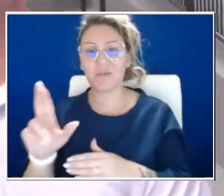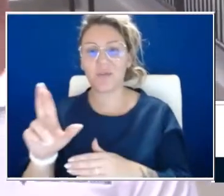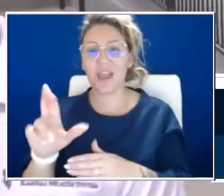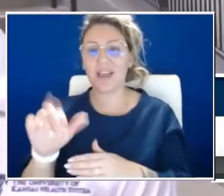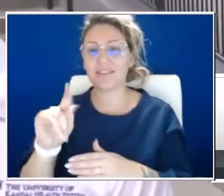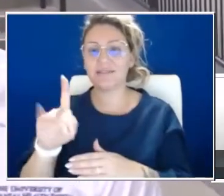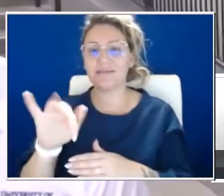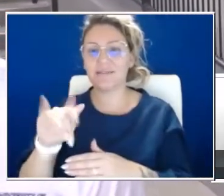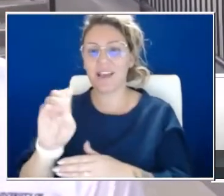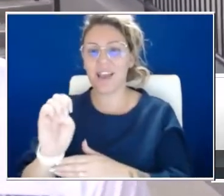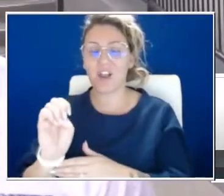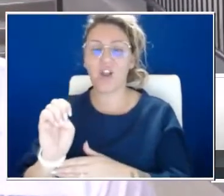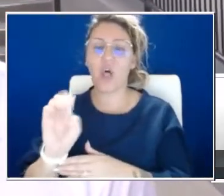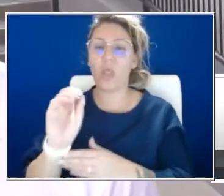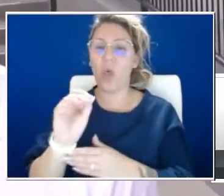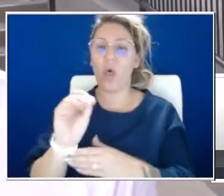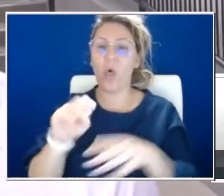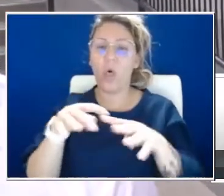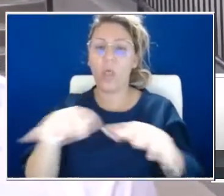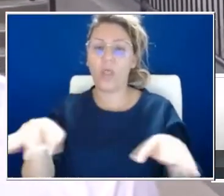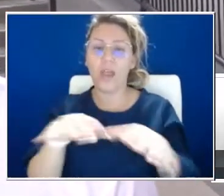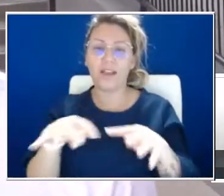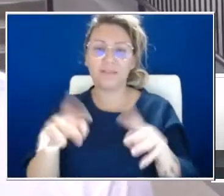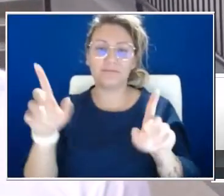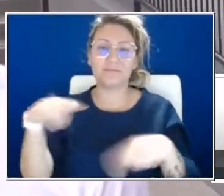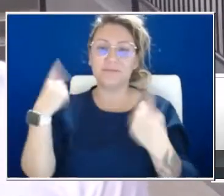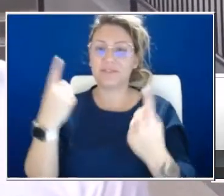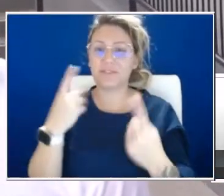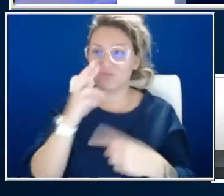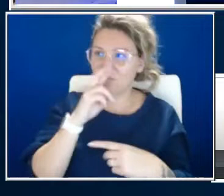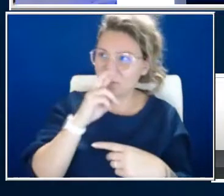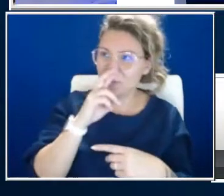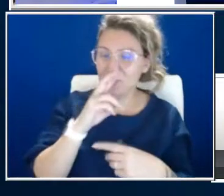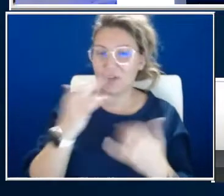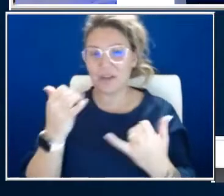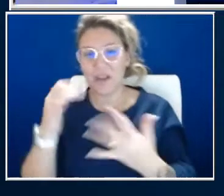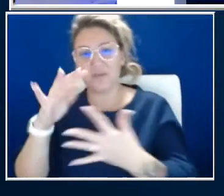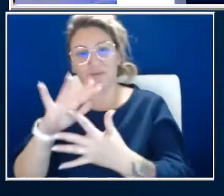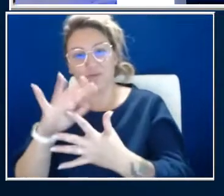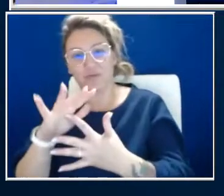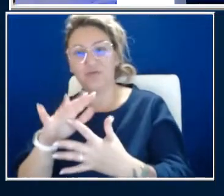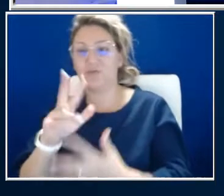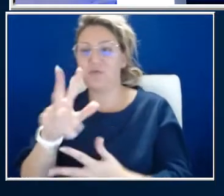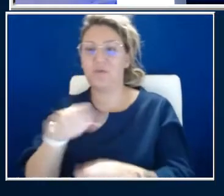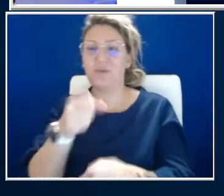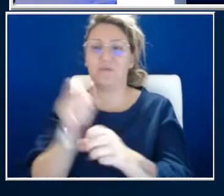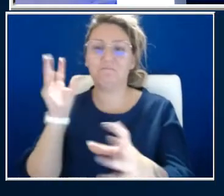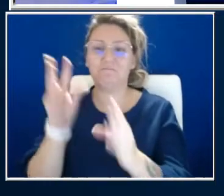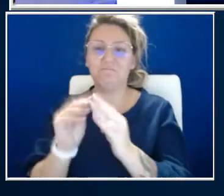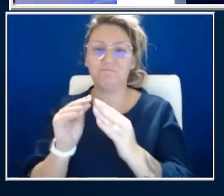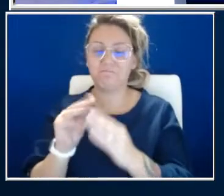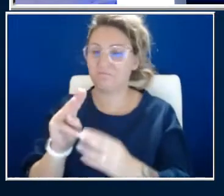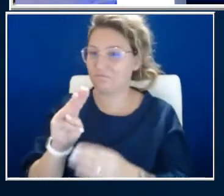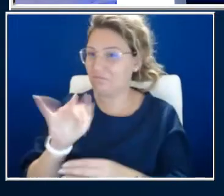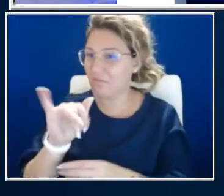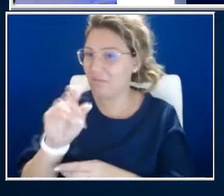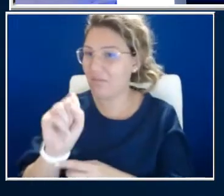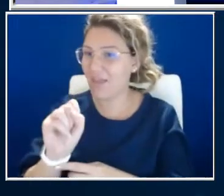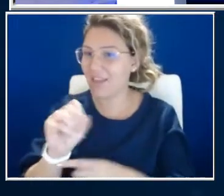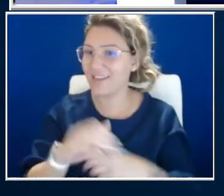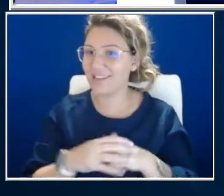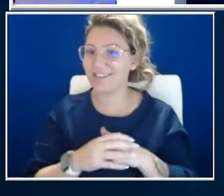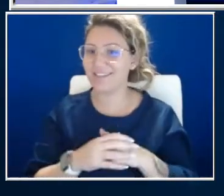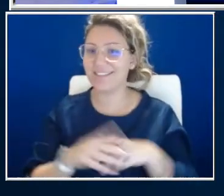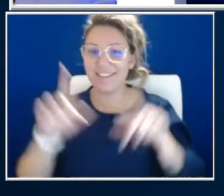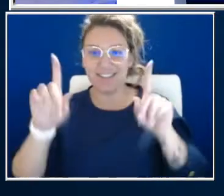since my freshman year, and I'm a junior now, so I'd say about 3 years. Good. Well, thanks for being with us today. Okay, Miles, I'm going to let you test Will. Let's see